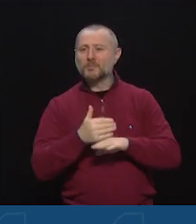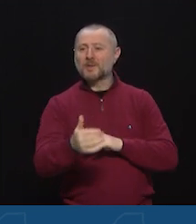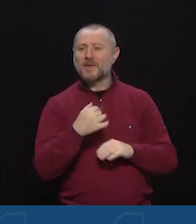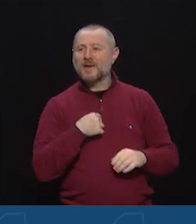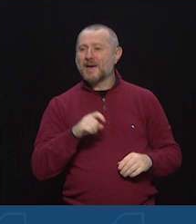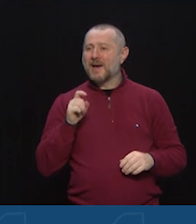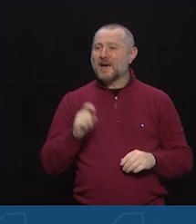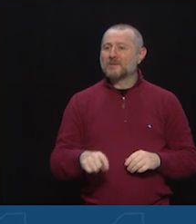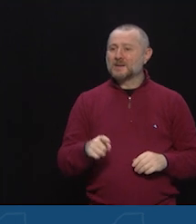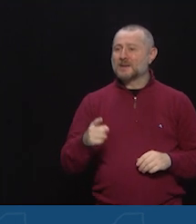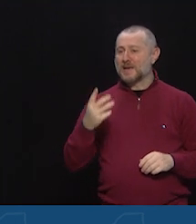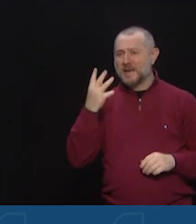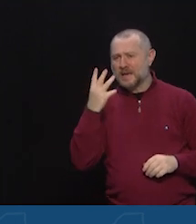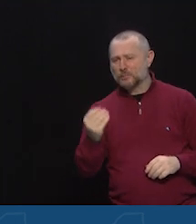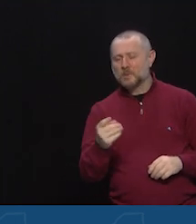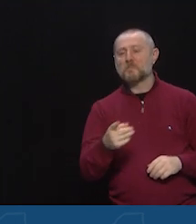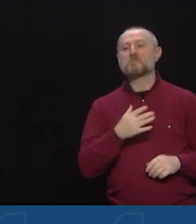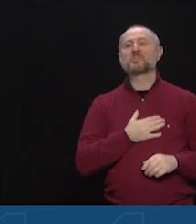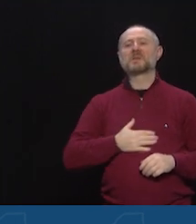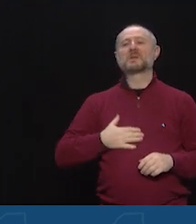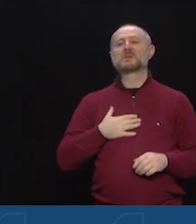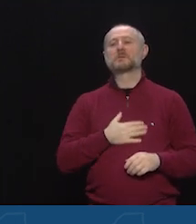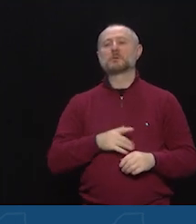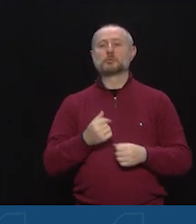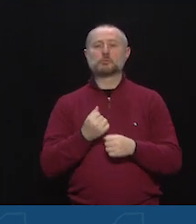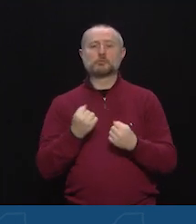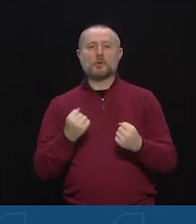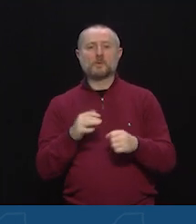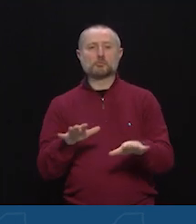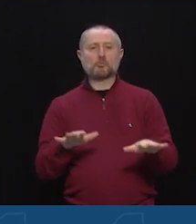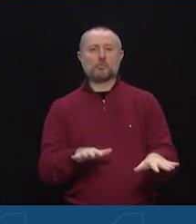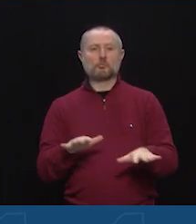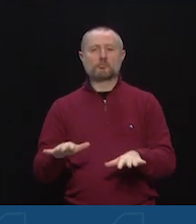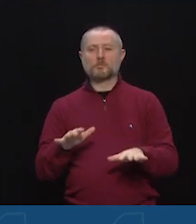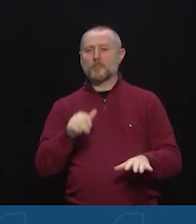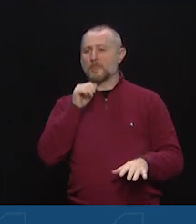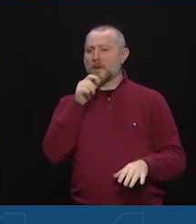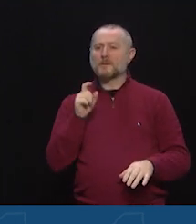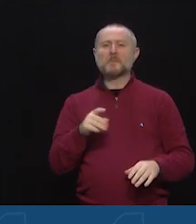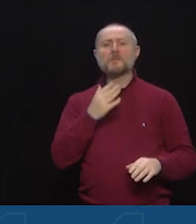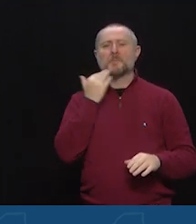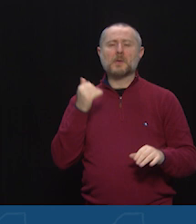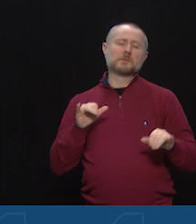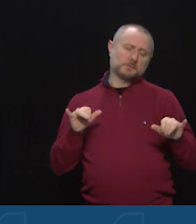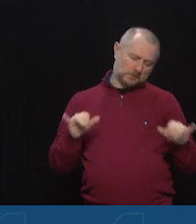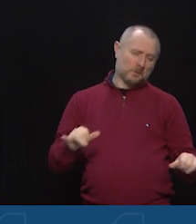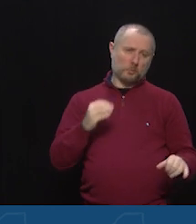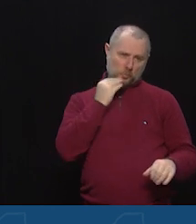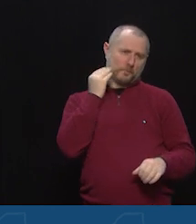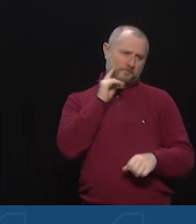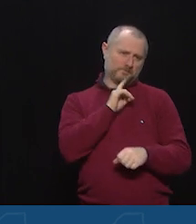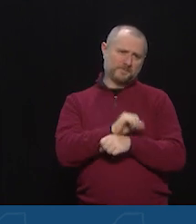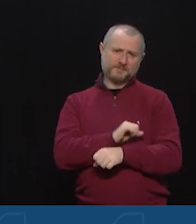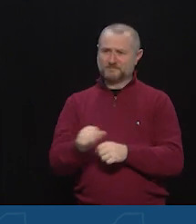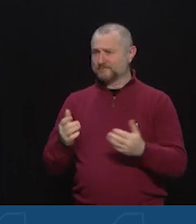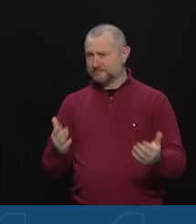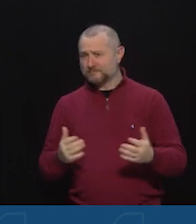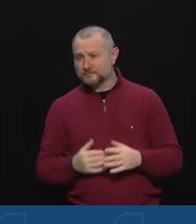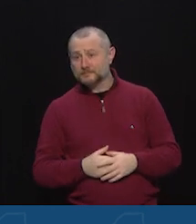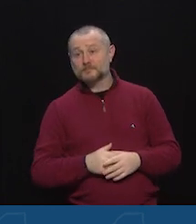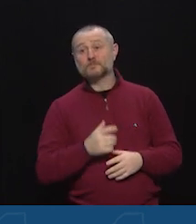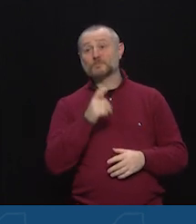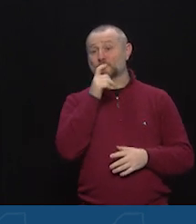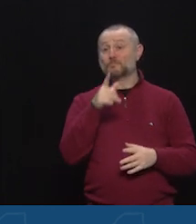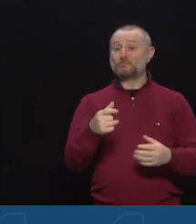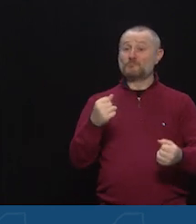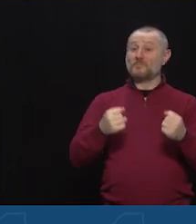drive slowly. But again, if you can, avoid travel if at all possible. Our plow operators are